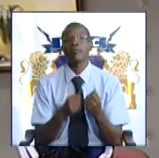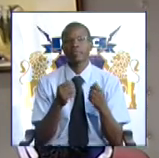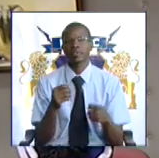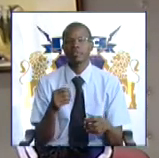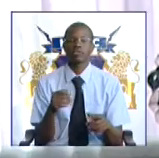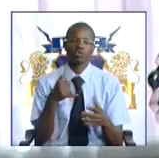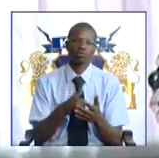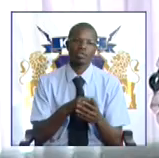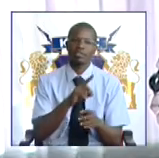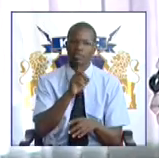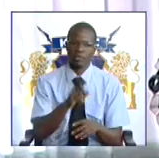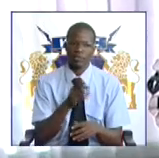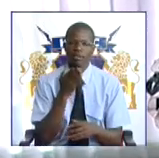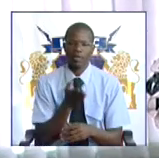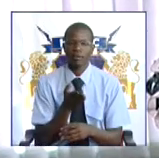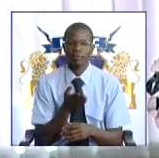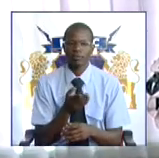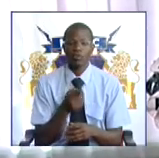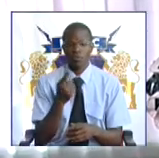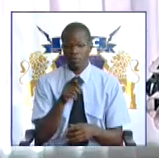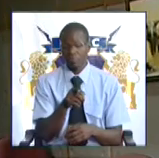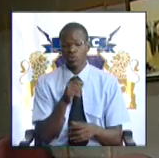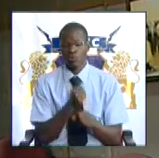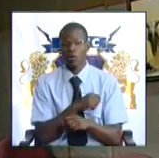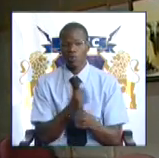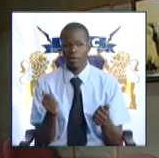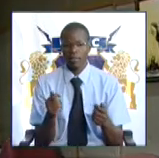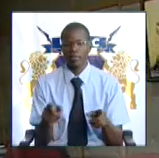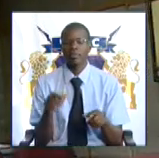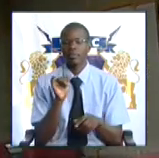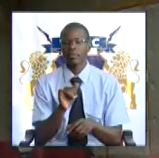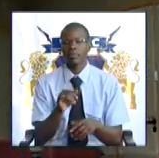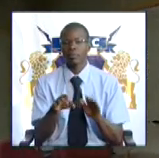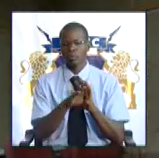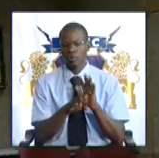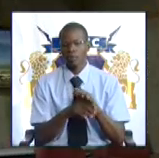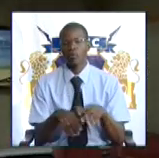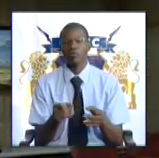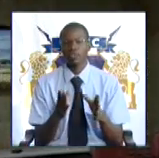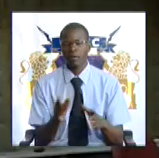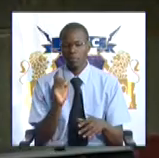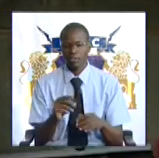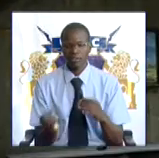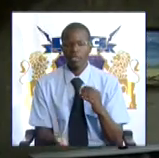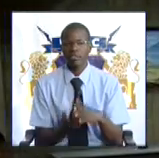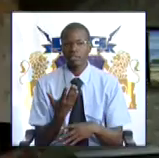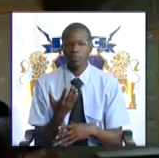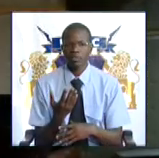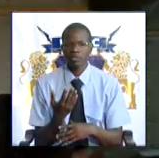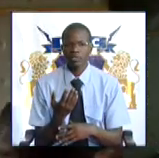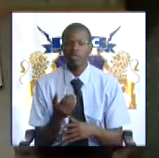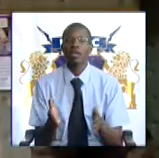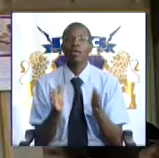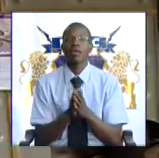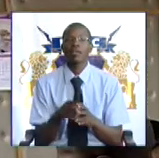be effective, the program officer will be required to establish and manage two functional